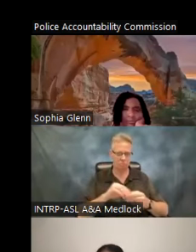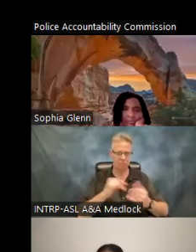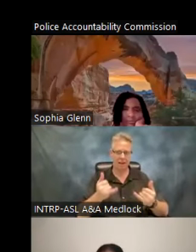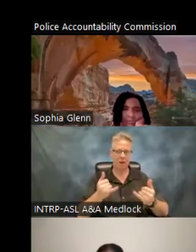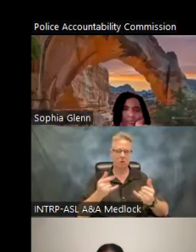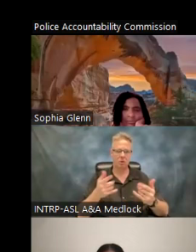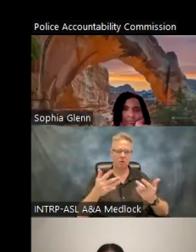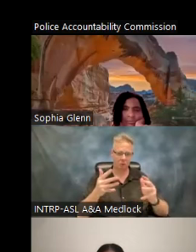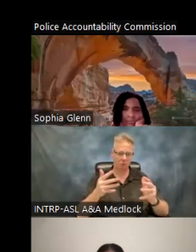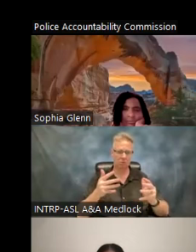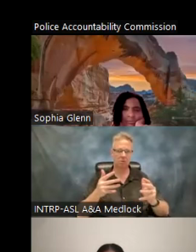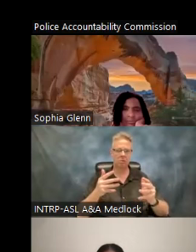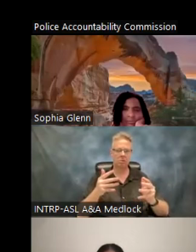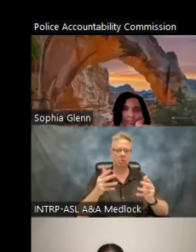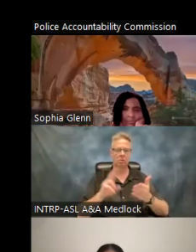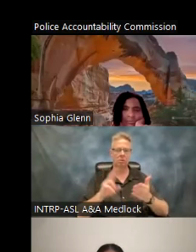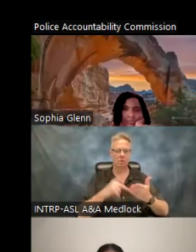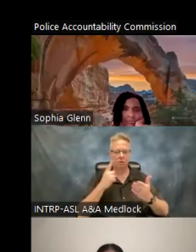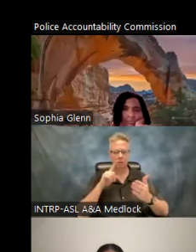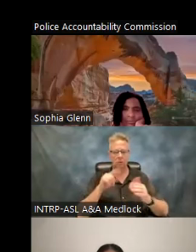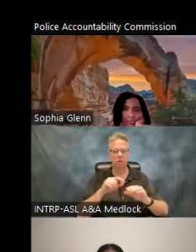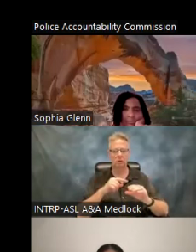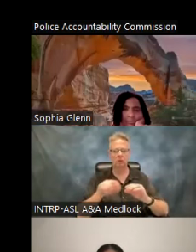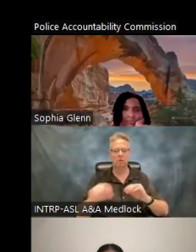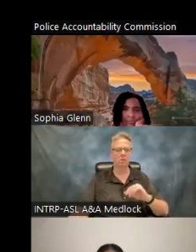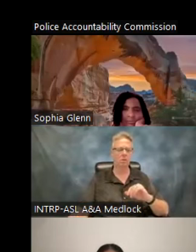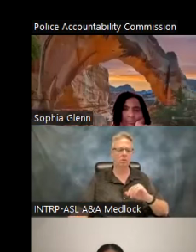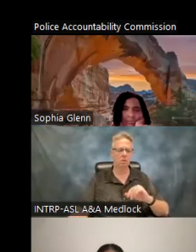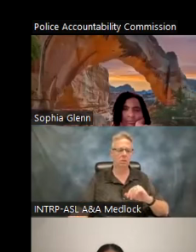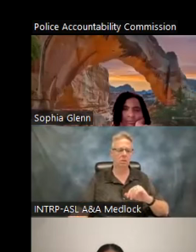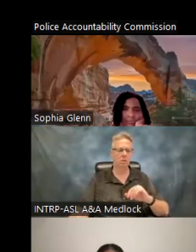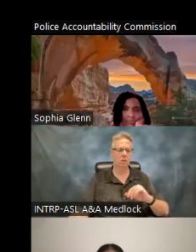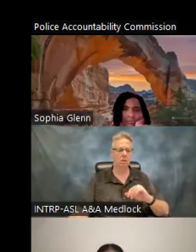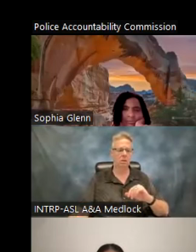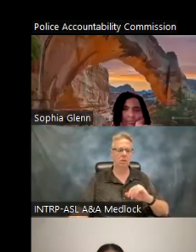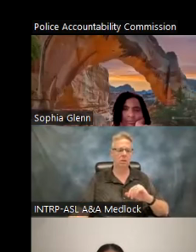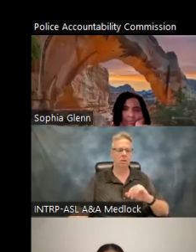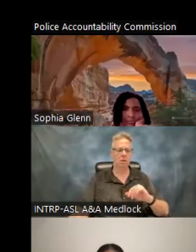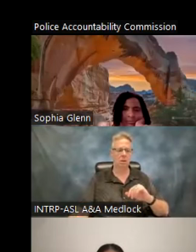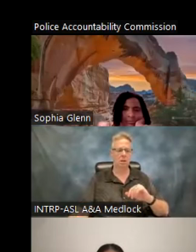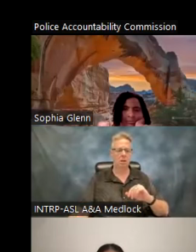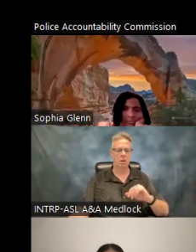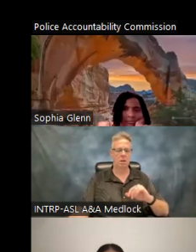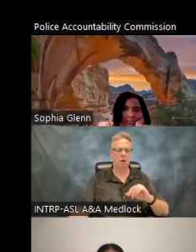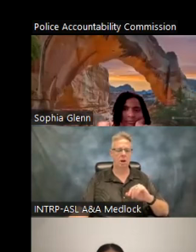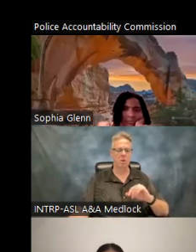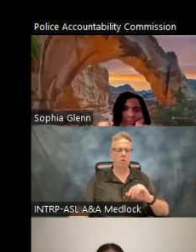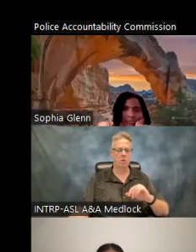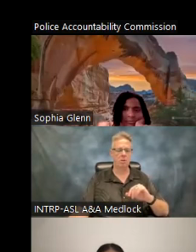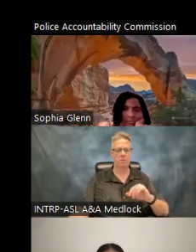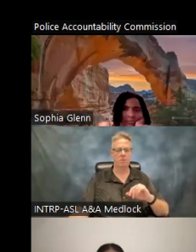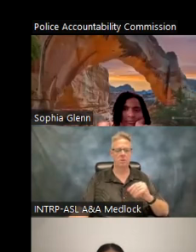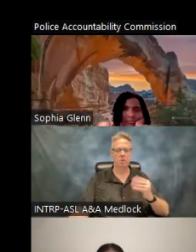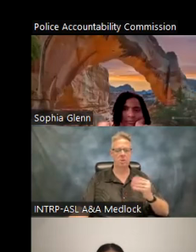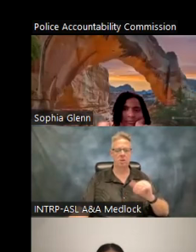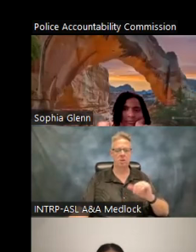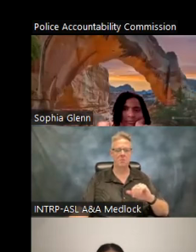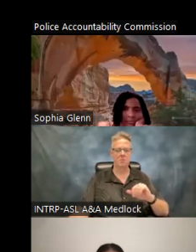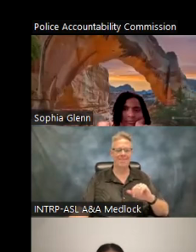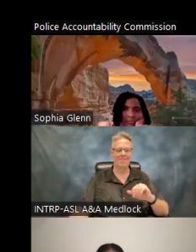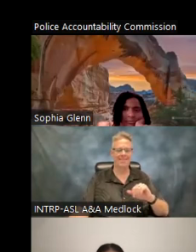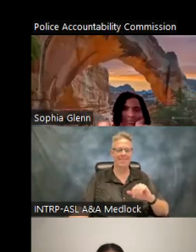signed for email You're on mute. Oh yeah, you're on